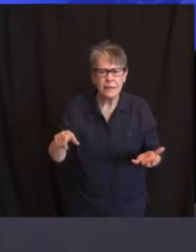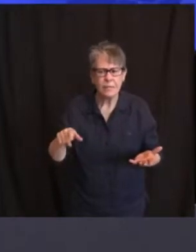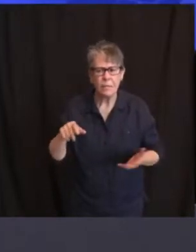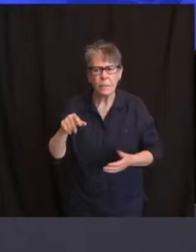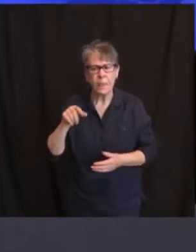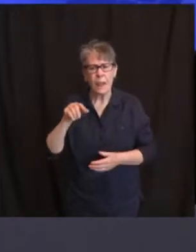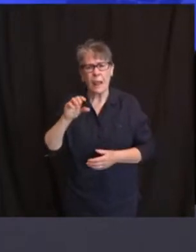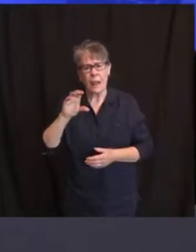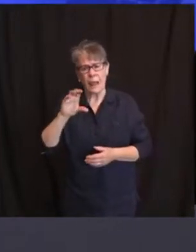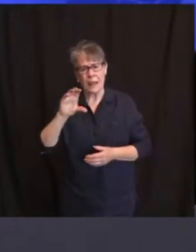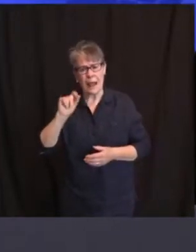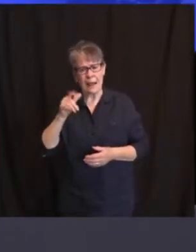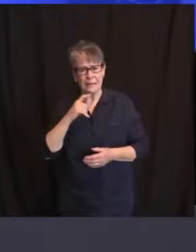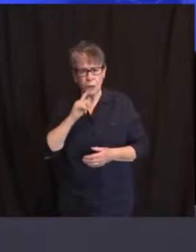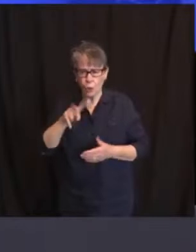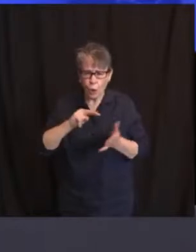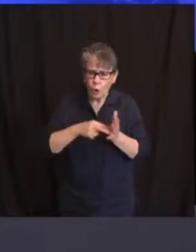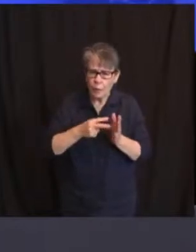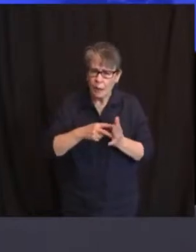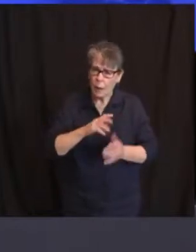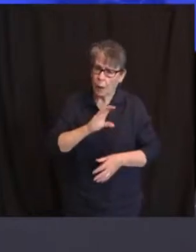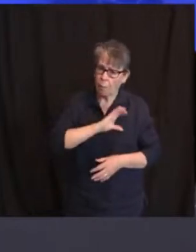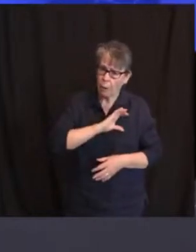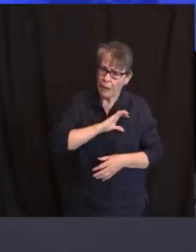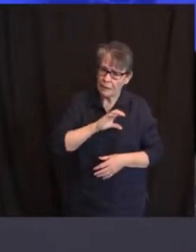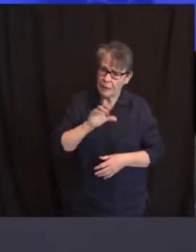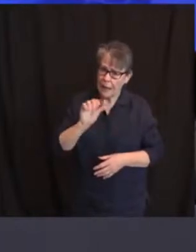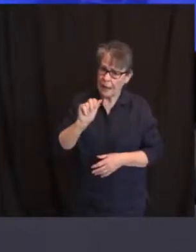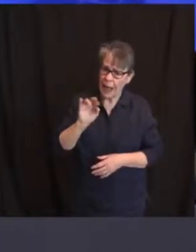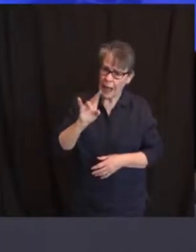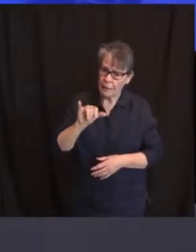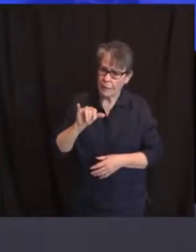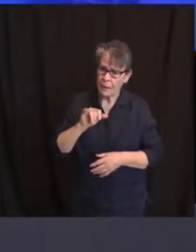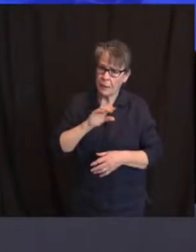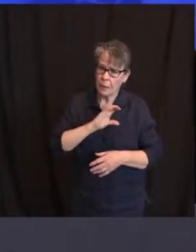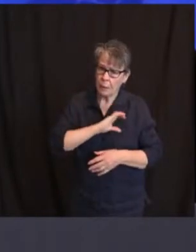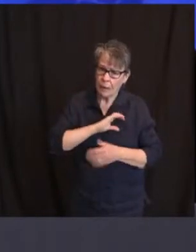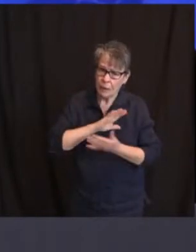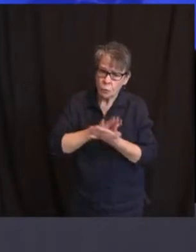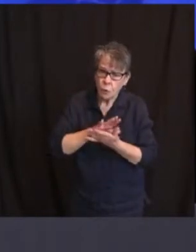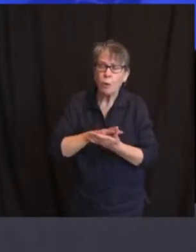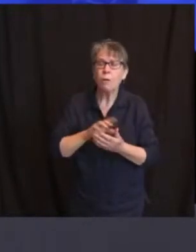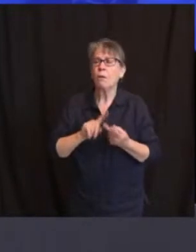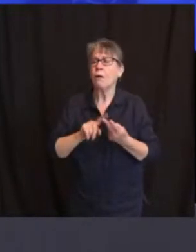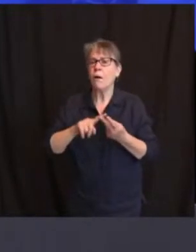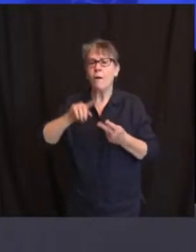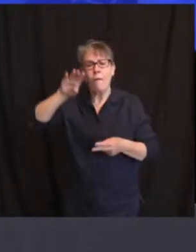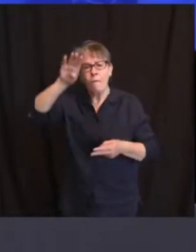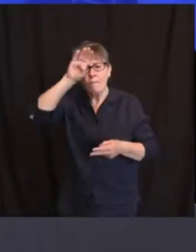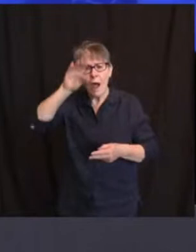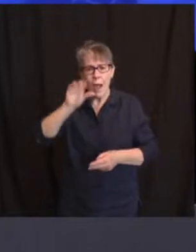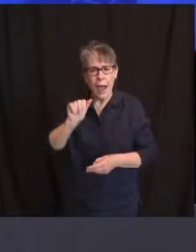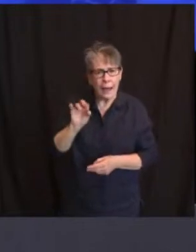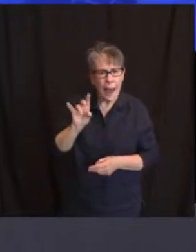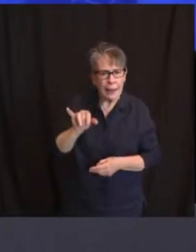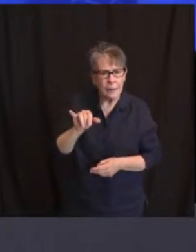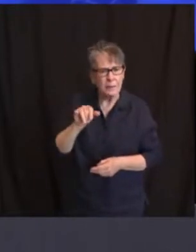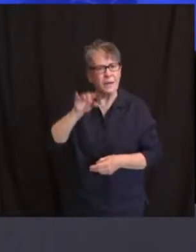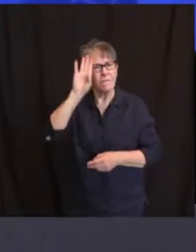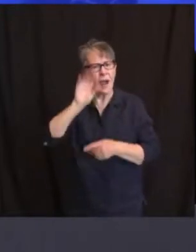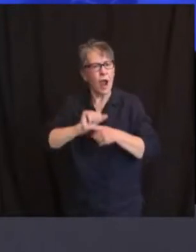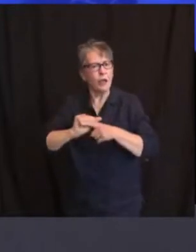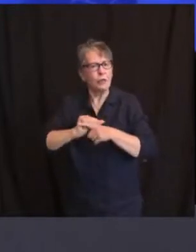agencies? Academies, obviously, like schools there. I think the governor's said it all along with regards to not